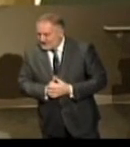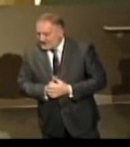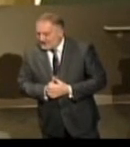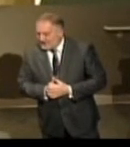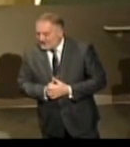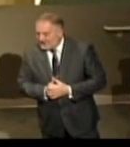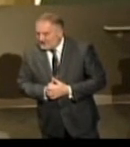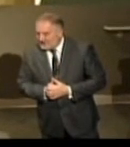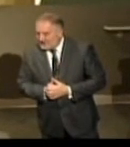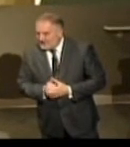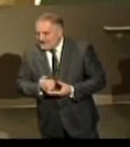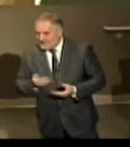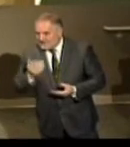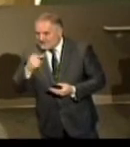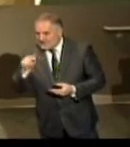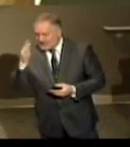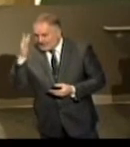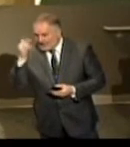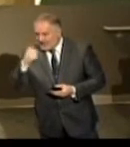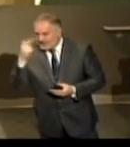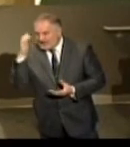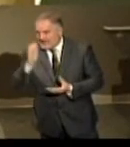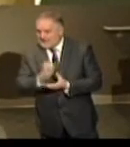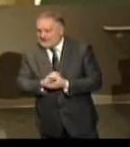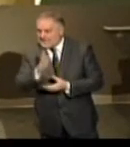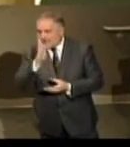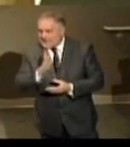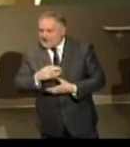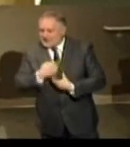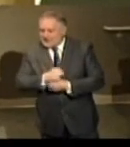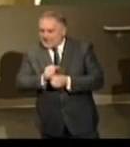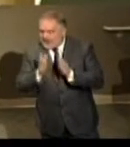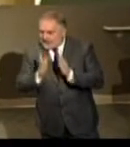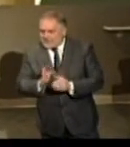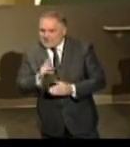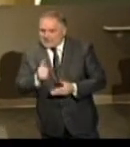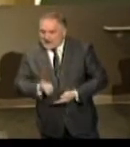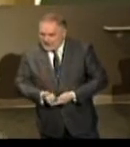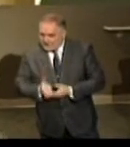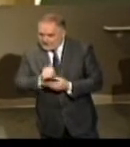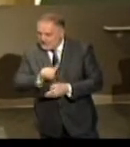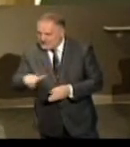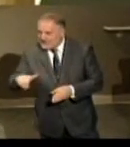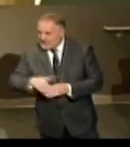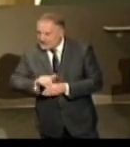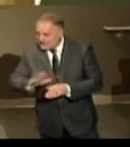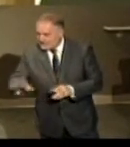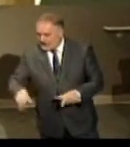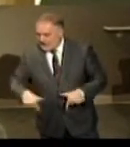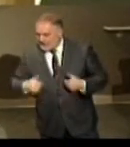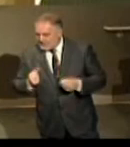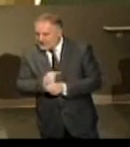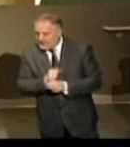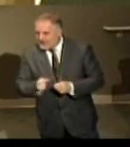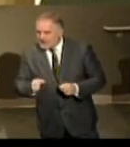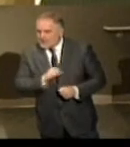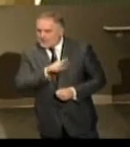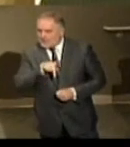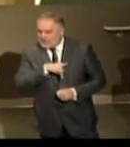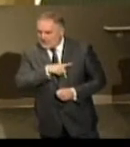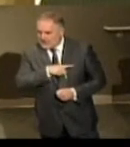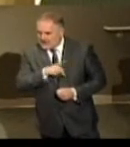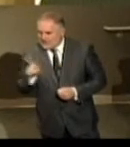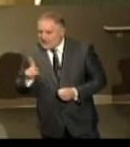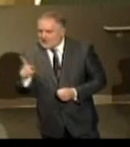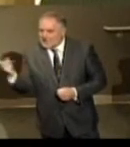Well, let me tell you why believing about the Creator will help you in your life. Next thing, it'll make you appreciate where